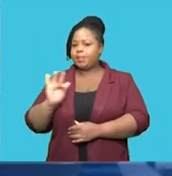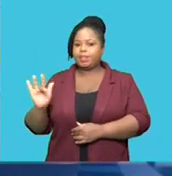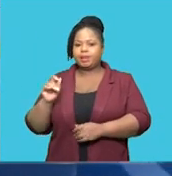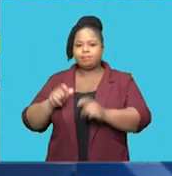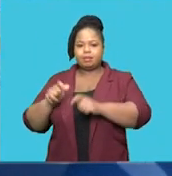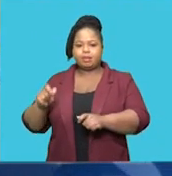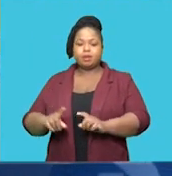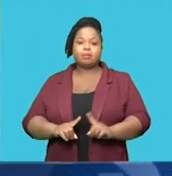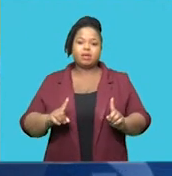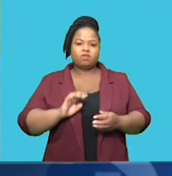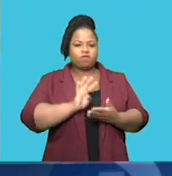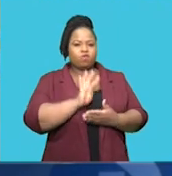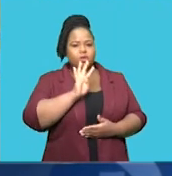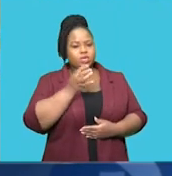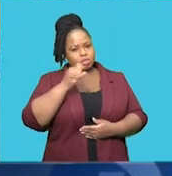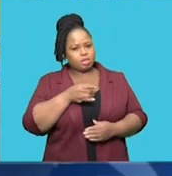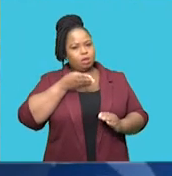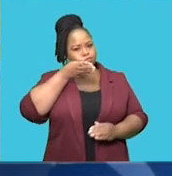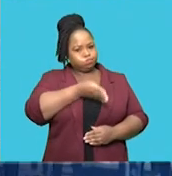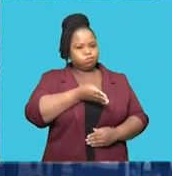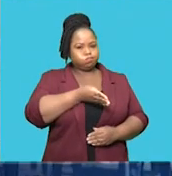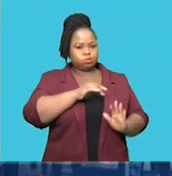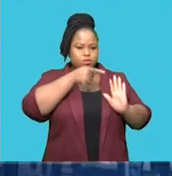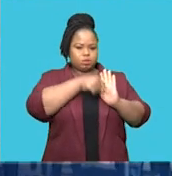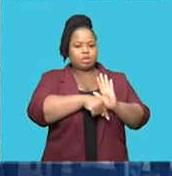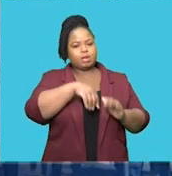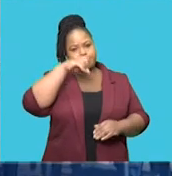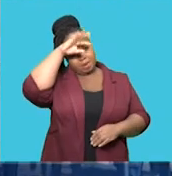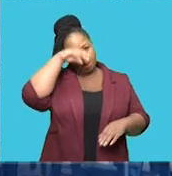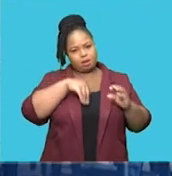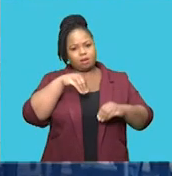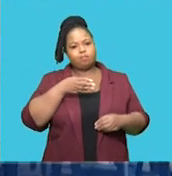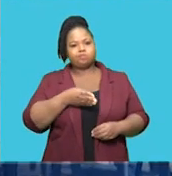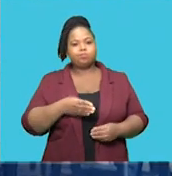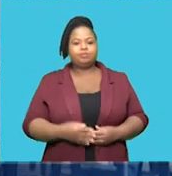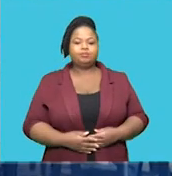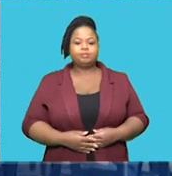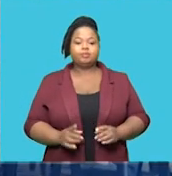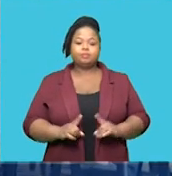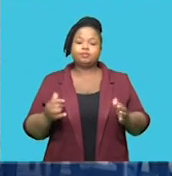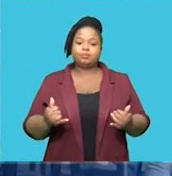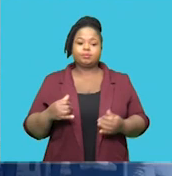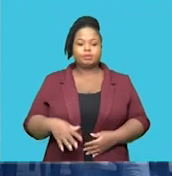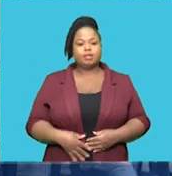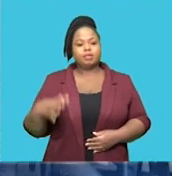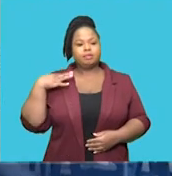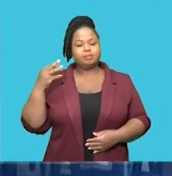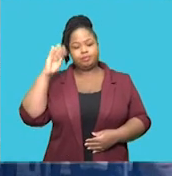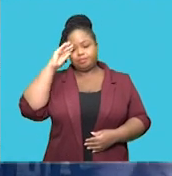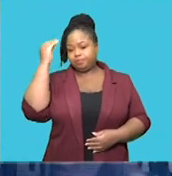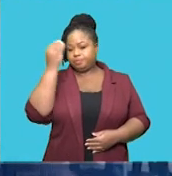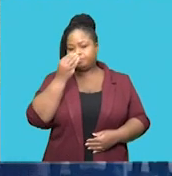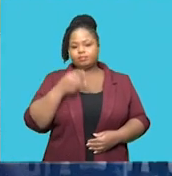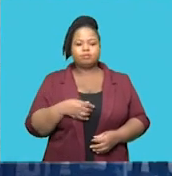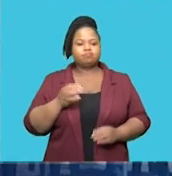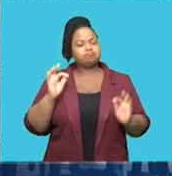but 14, they are still underground. Kanti ke noma kunjalo ungqongqoshwa amaphoyisa ucela unqome kakhulu umsebenzi